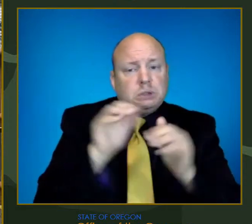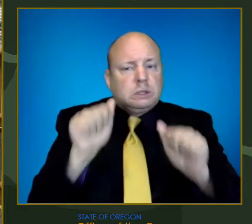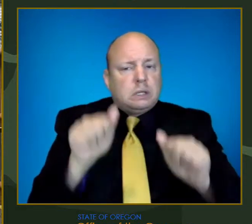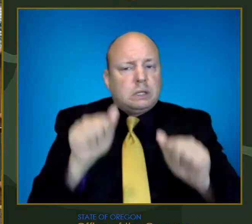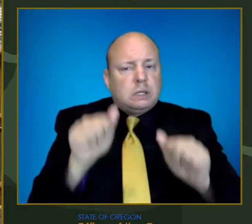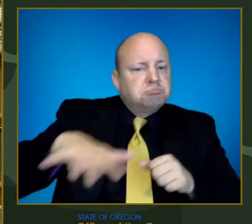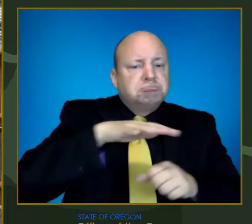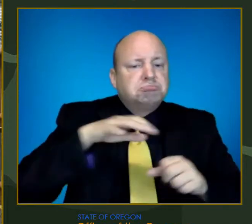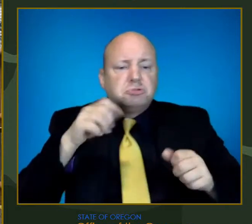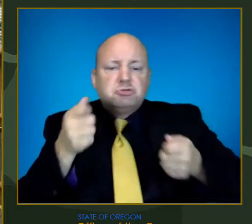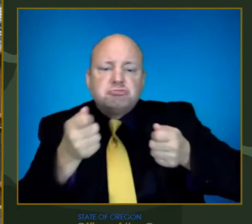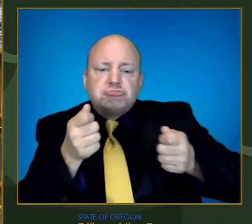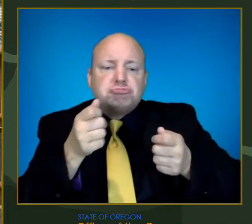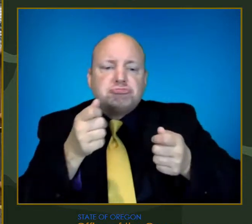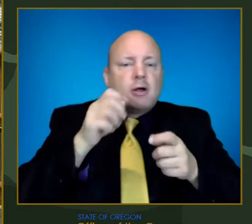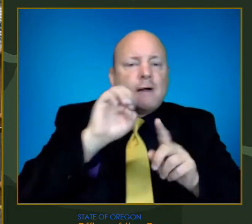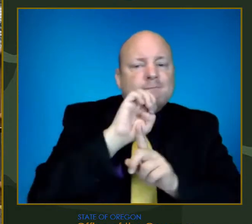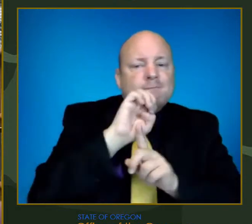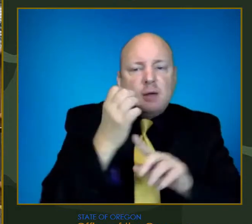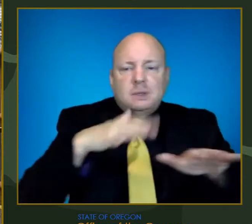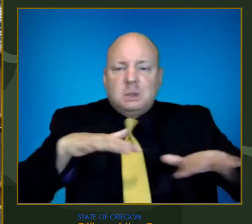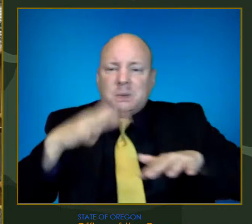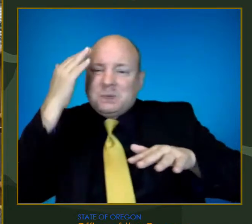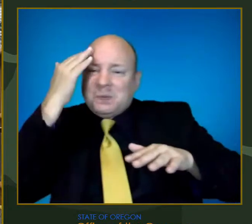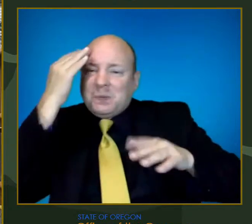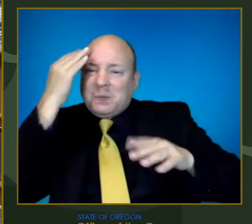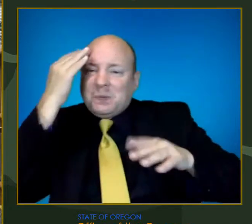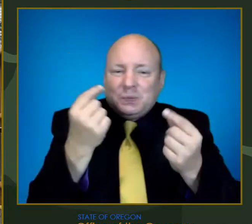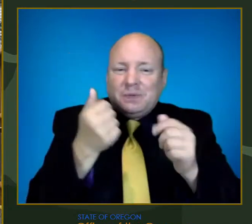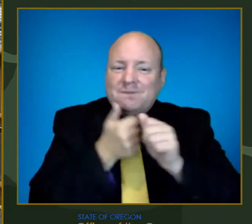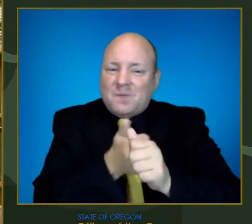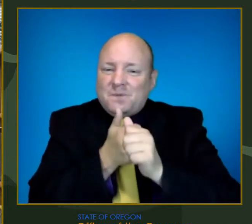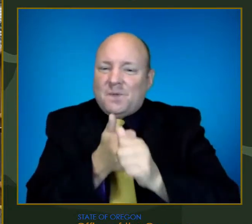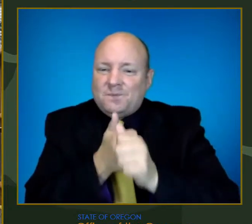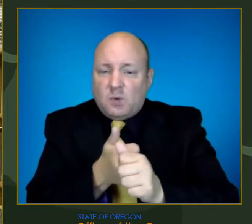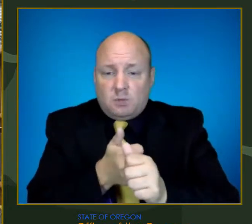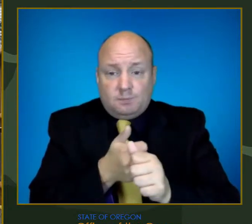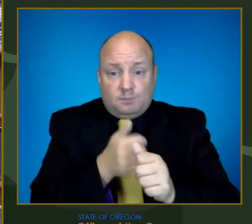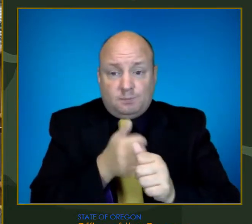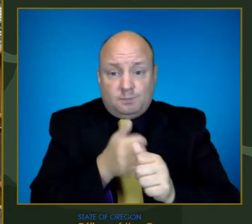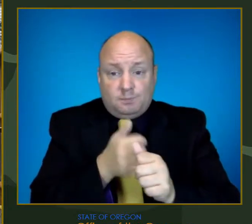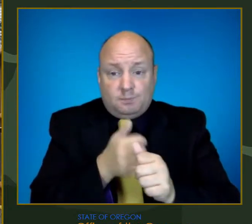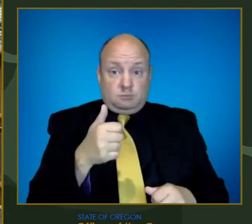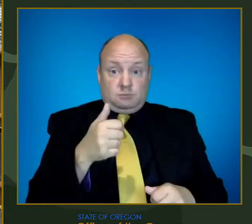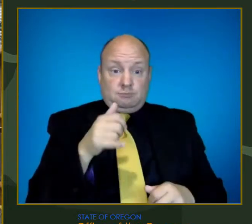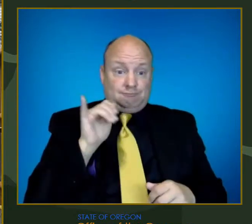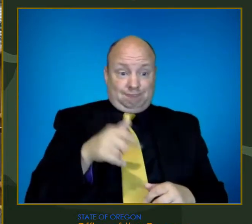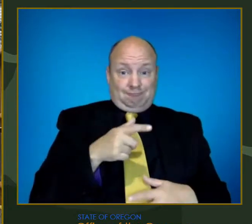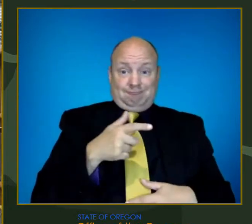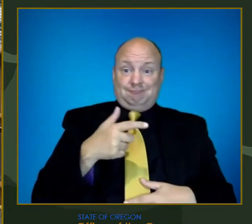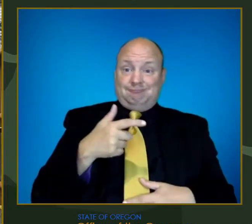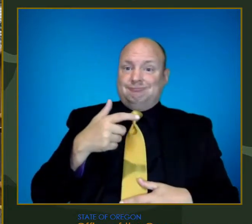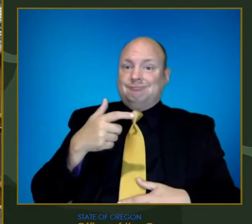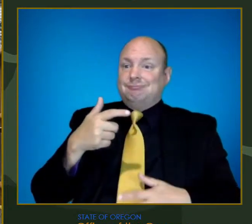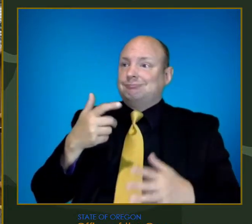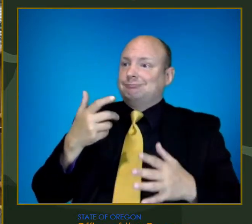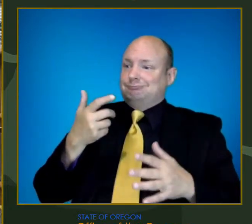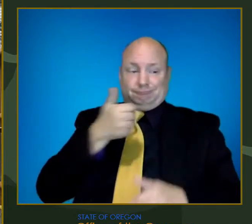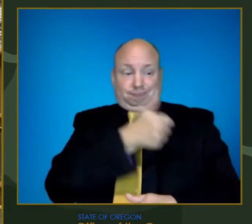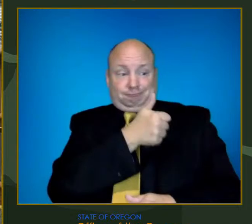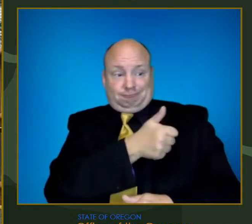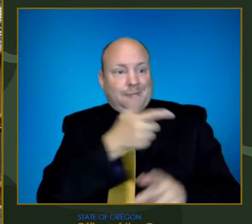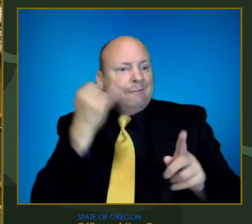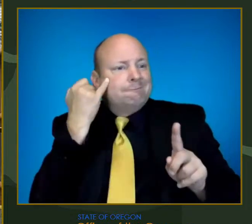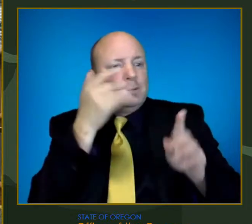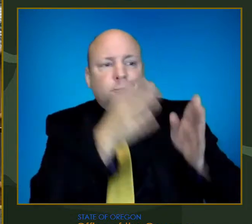a lot of rules. You all remember being in elementary school, and we all followed new rules that we didn't have at home. We took turns